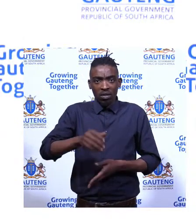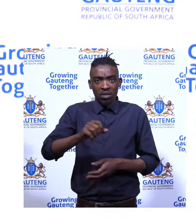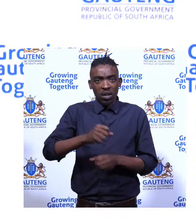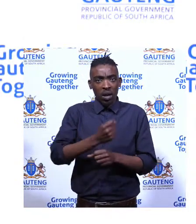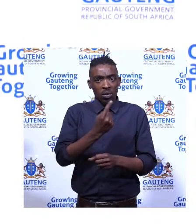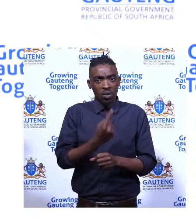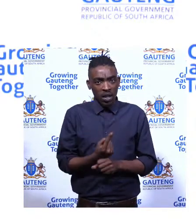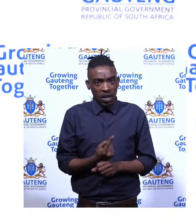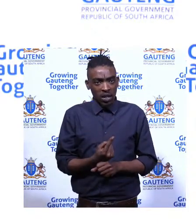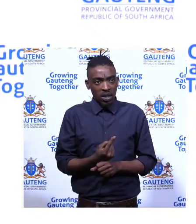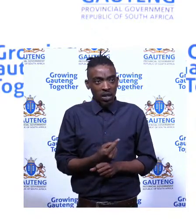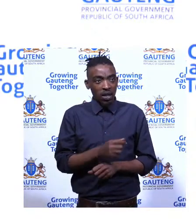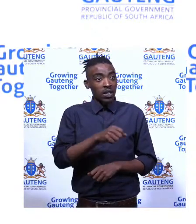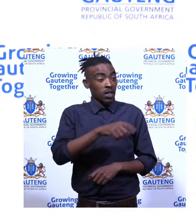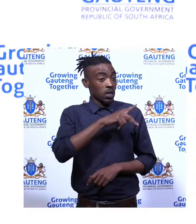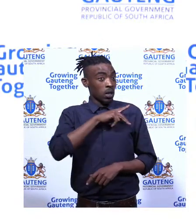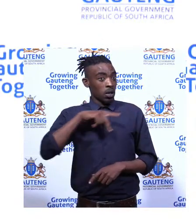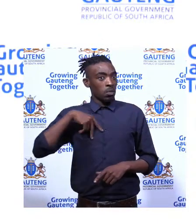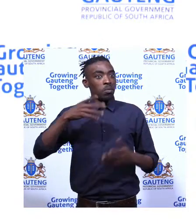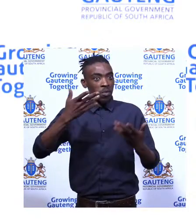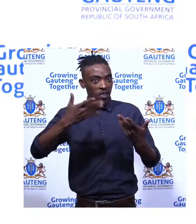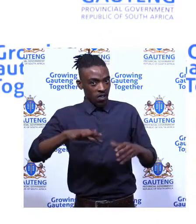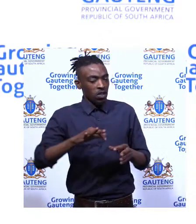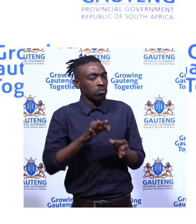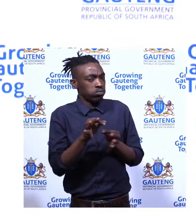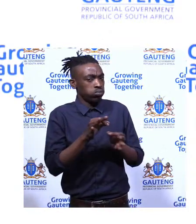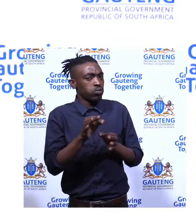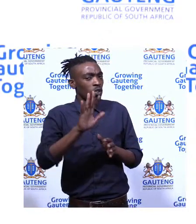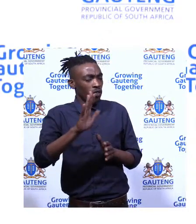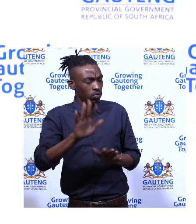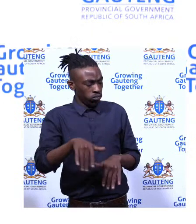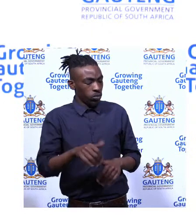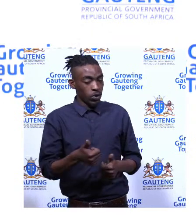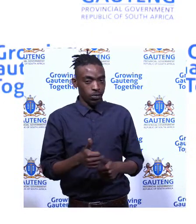The Premier has just spoken about that.